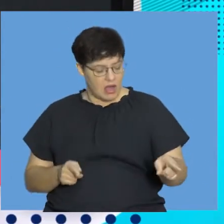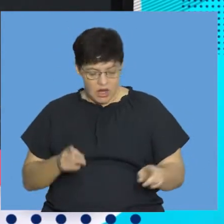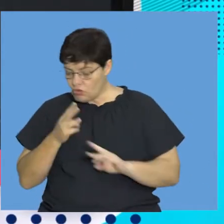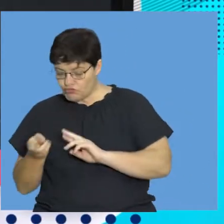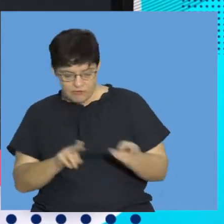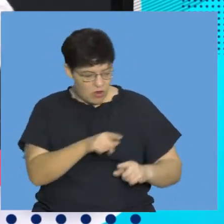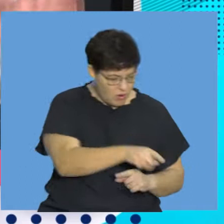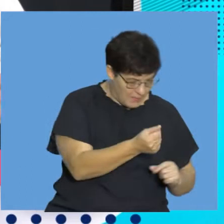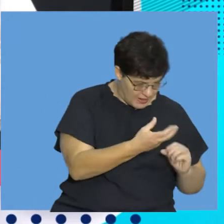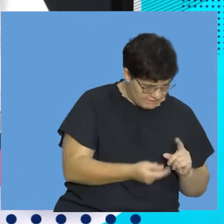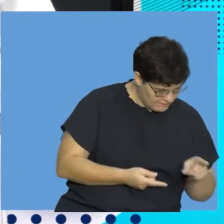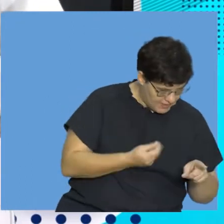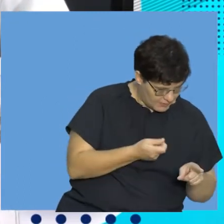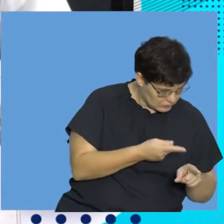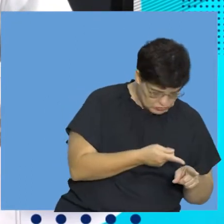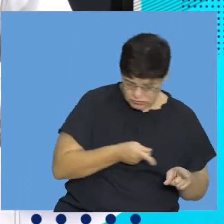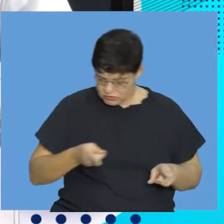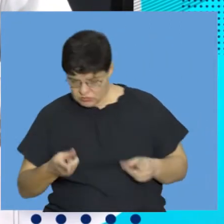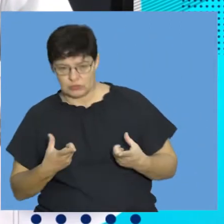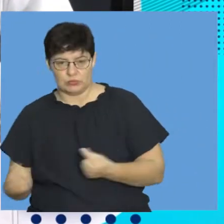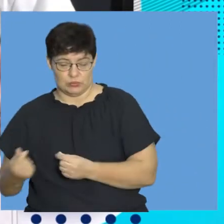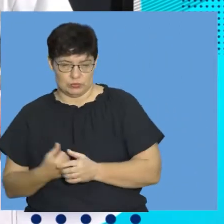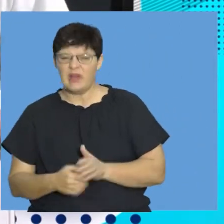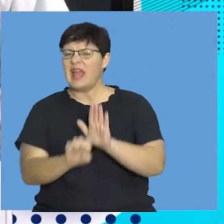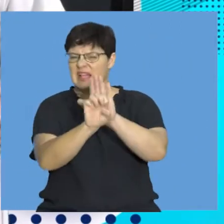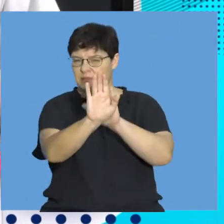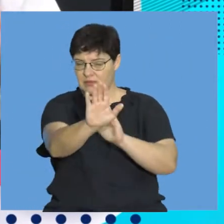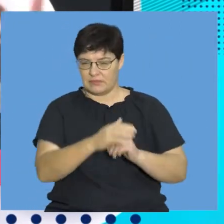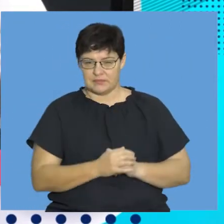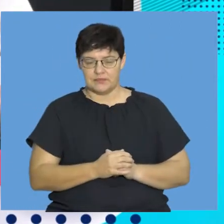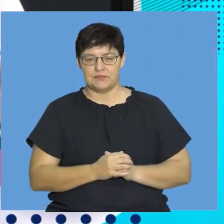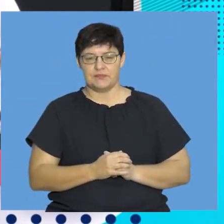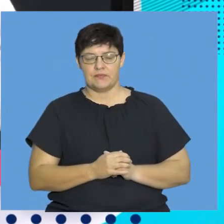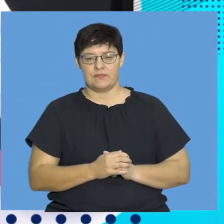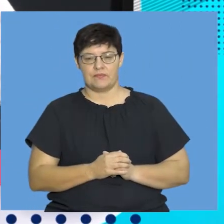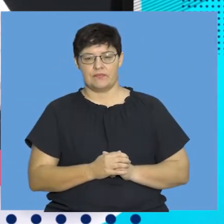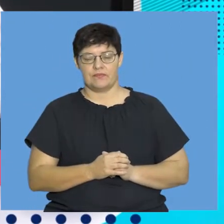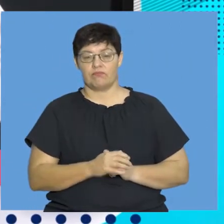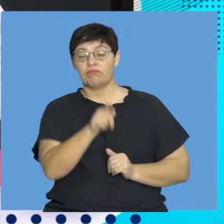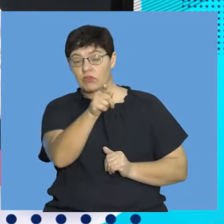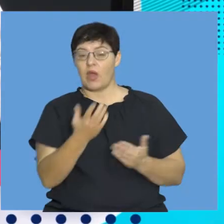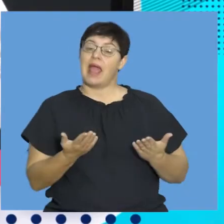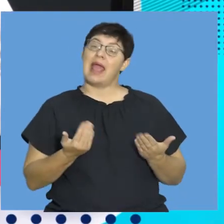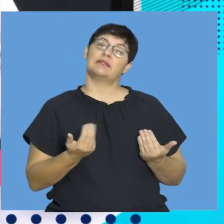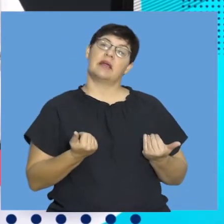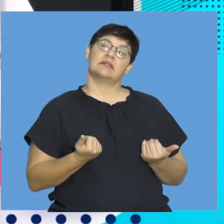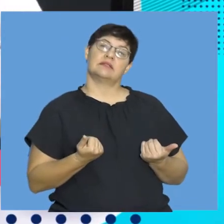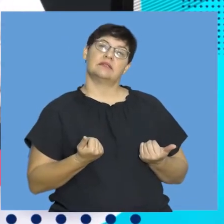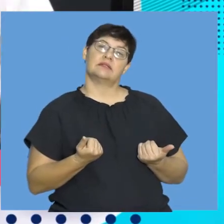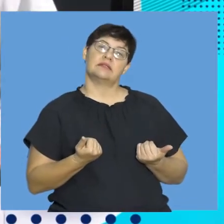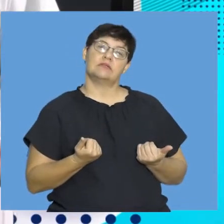basis. Just to give you an example, you anticipated to spend,